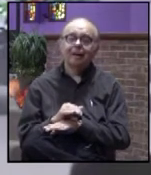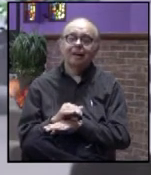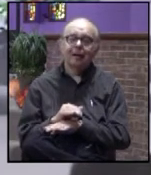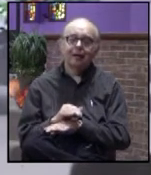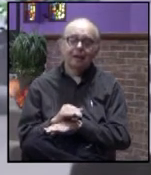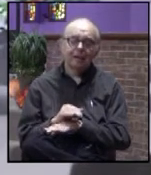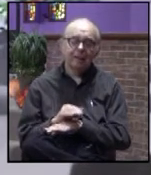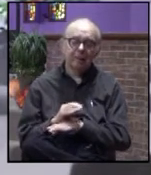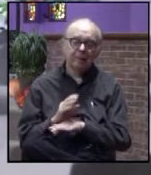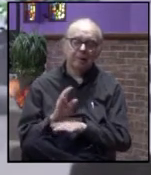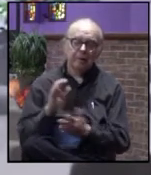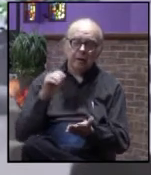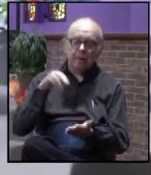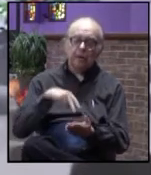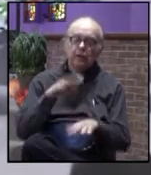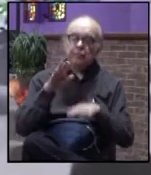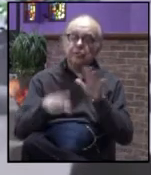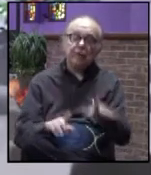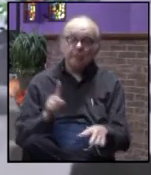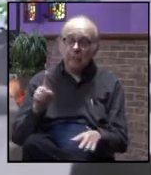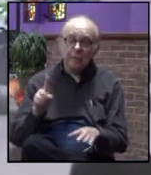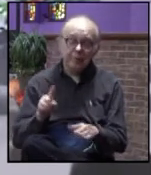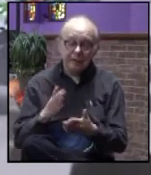you step on one of these things,